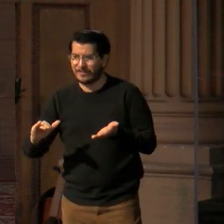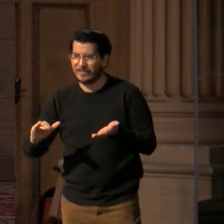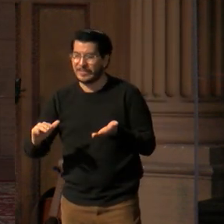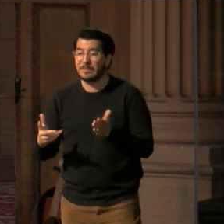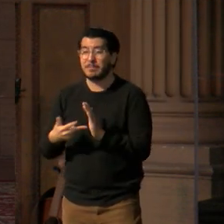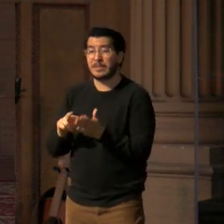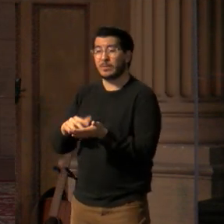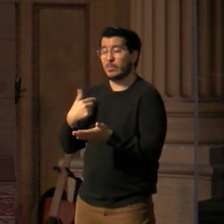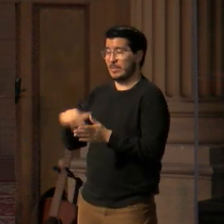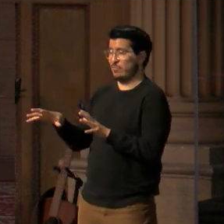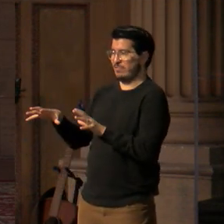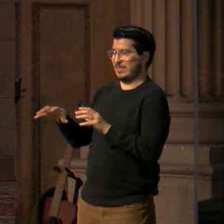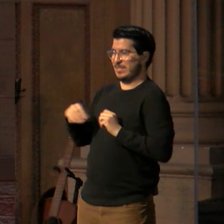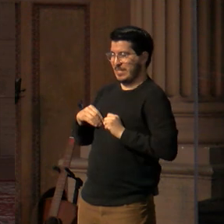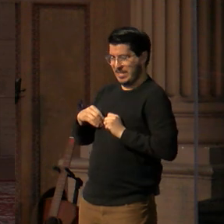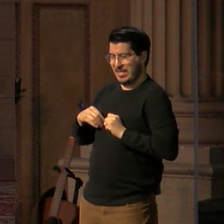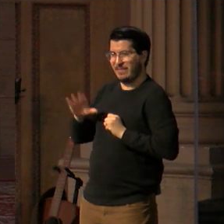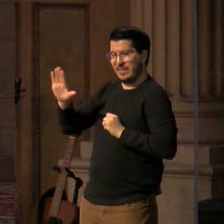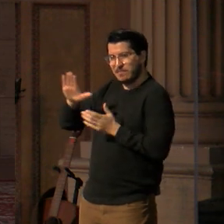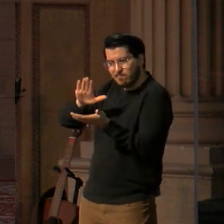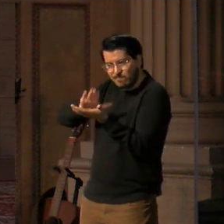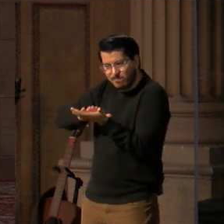from God a commendation.